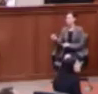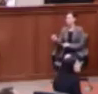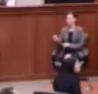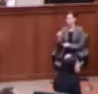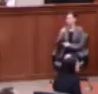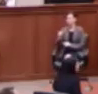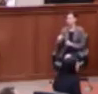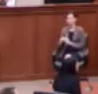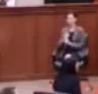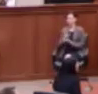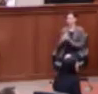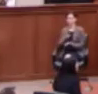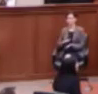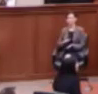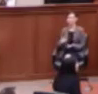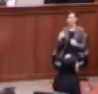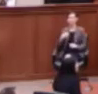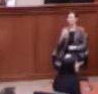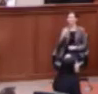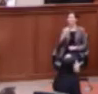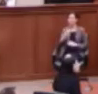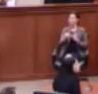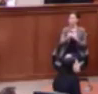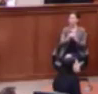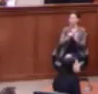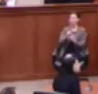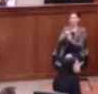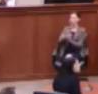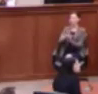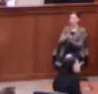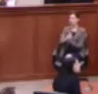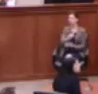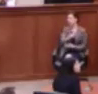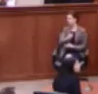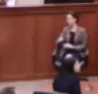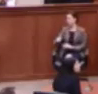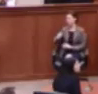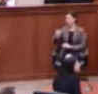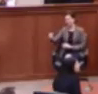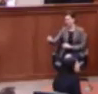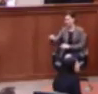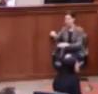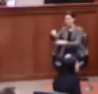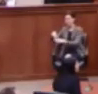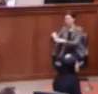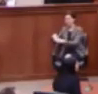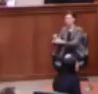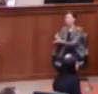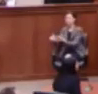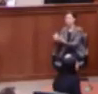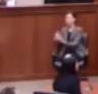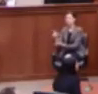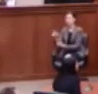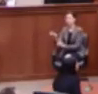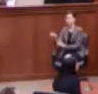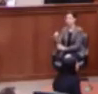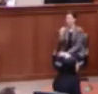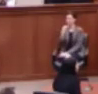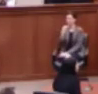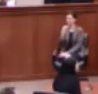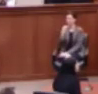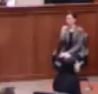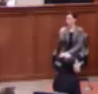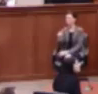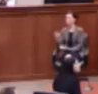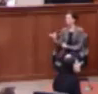our students, we have had 0 graduates from either school that have been placed with services through LRS. And